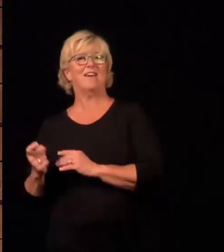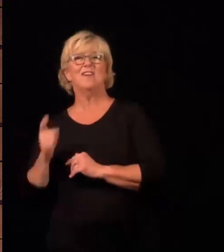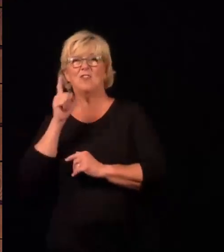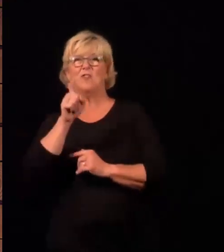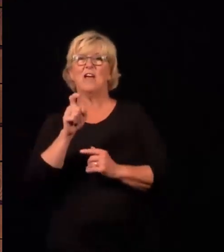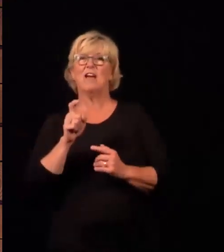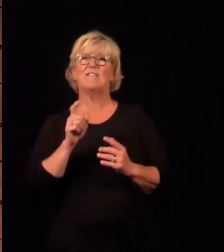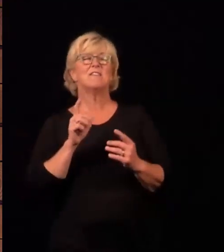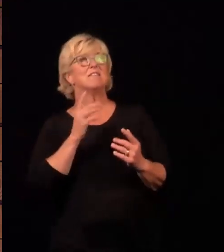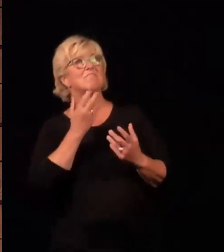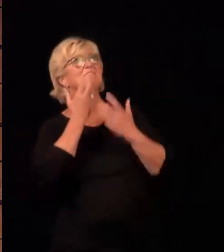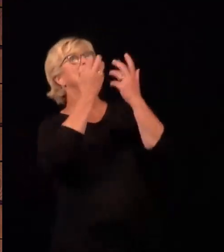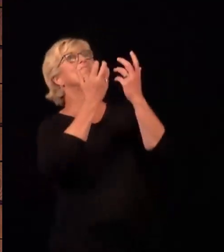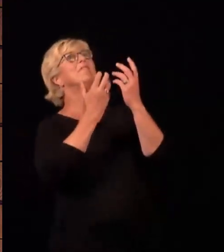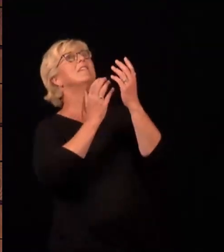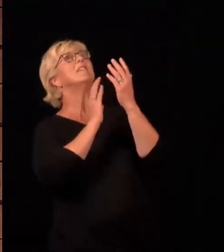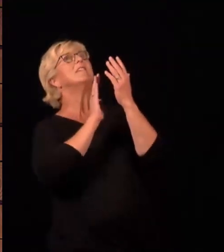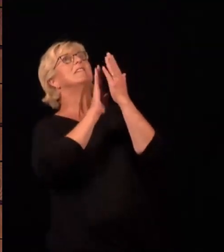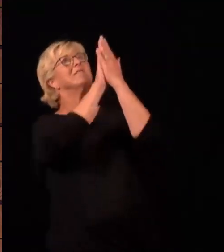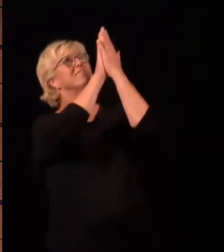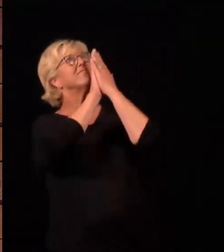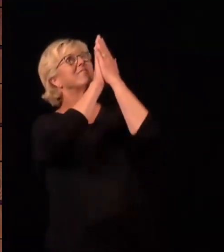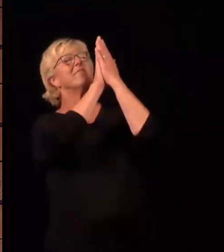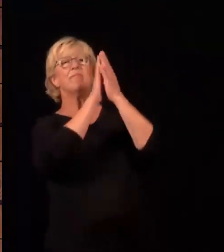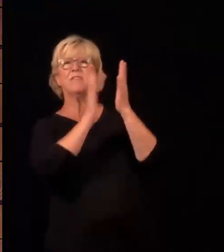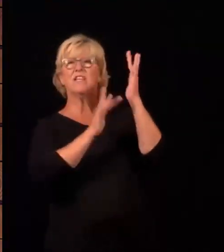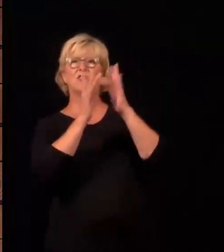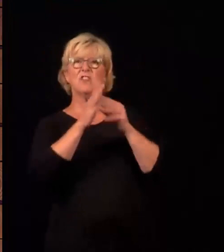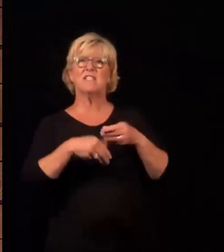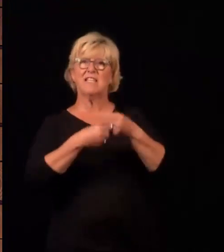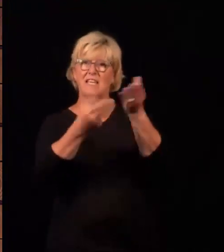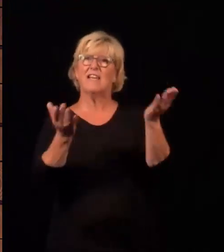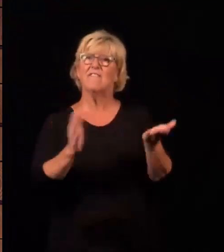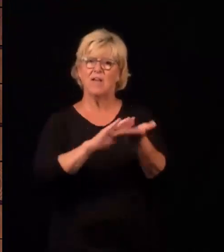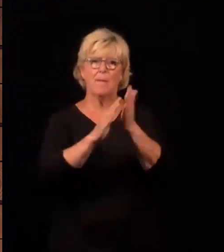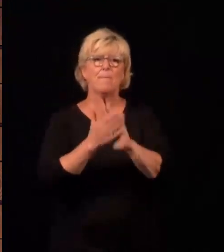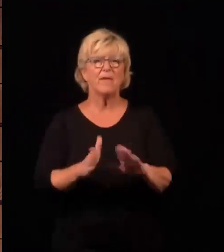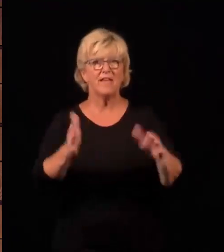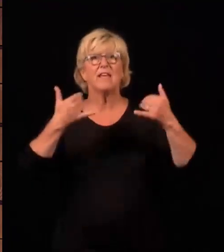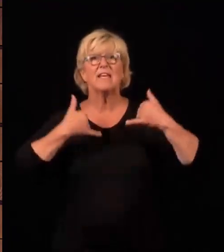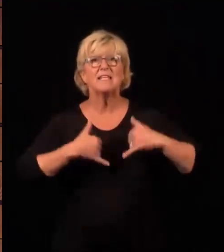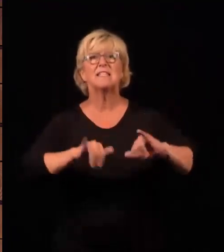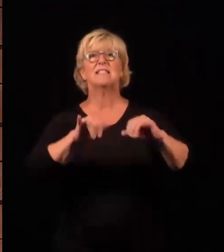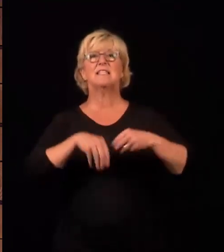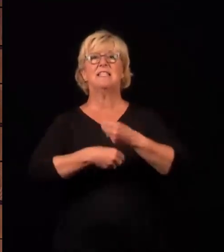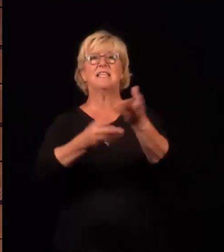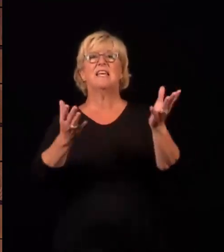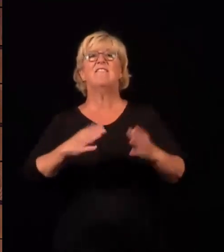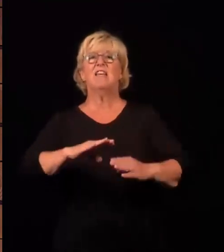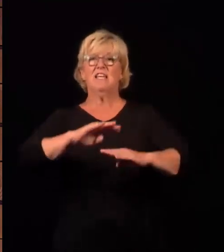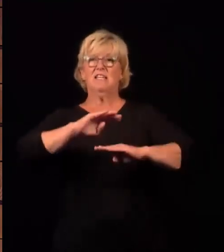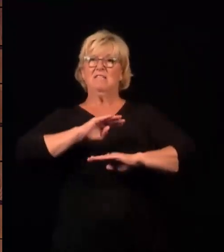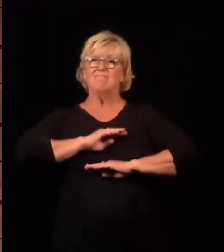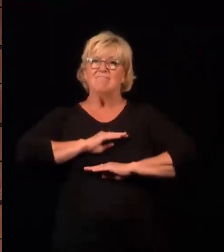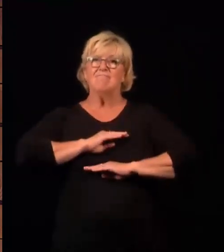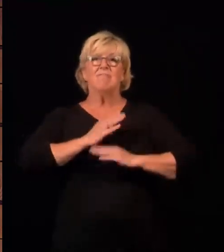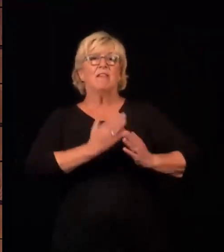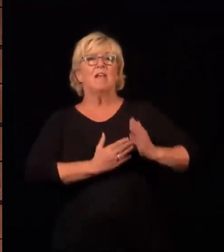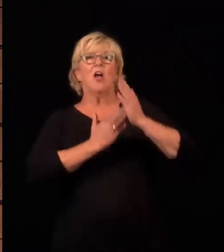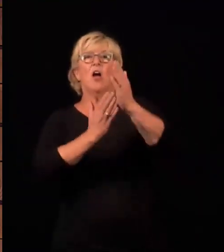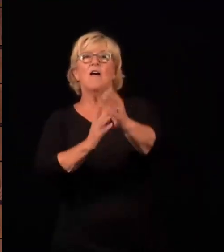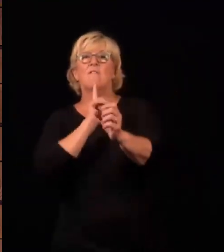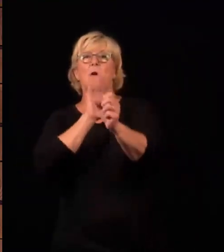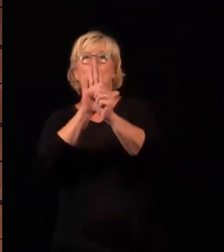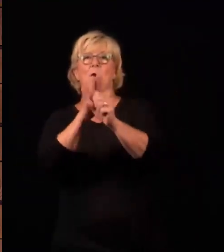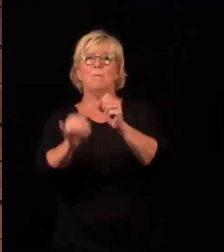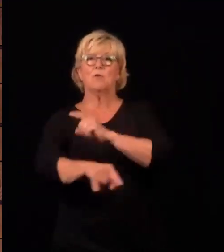by faith. You see, Jesus is still giving peace. He's still giving contentment. He's still offering